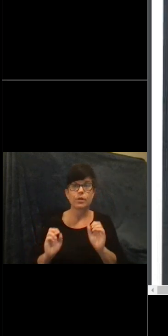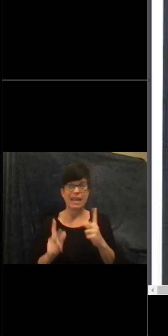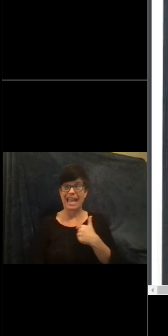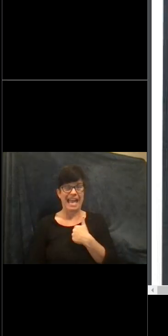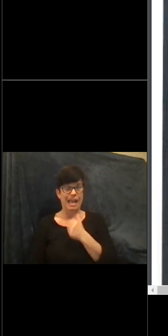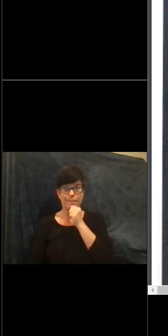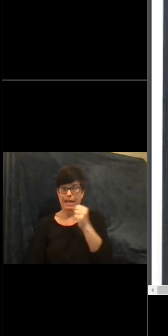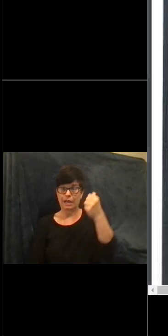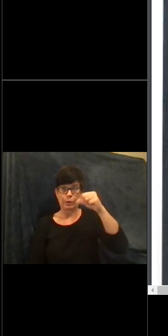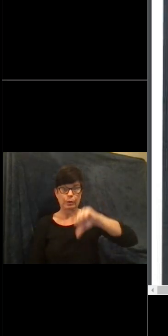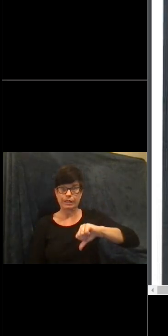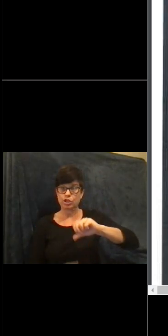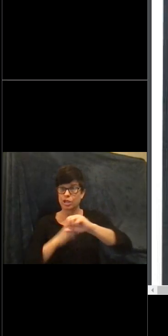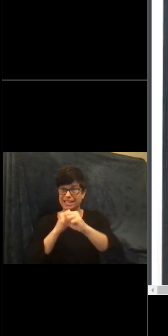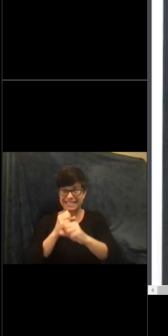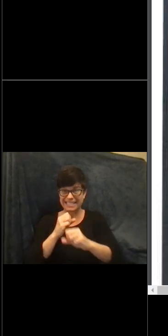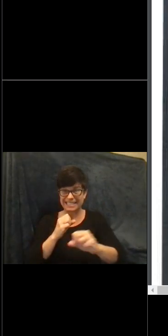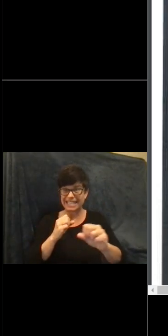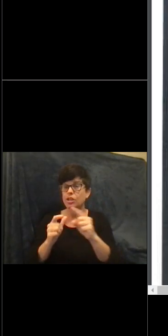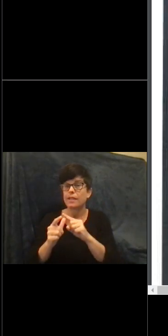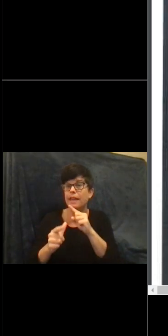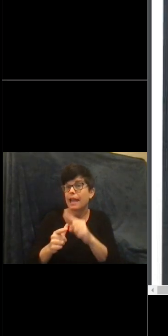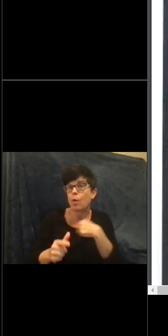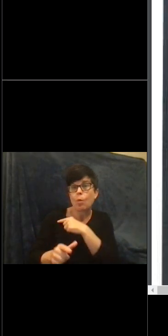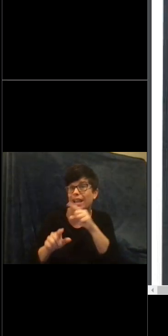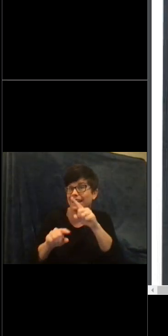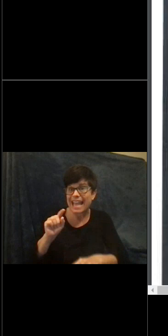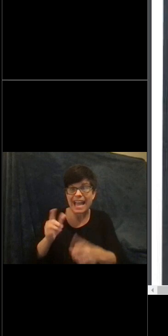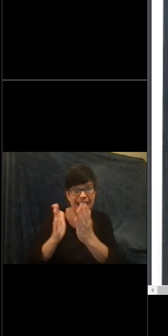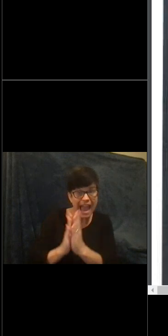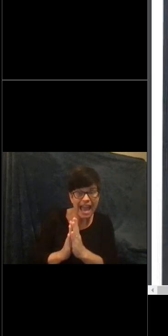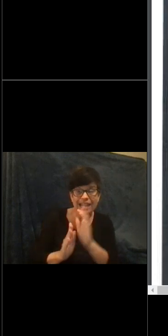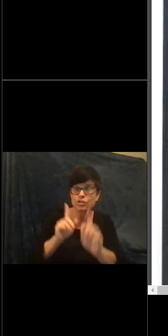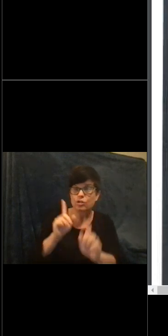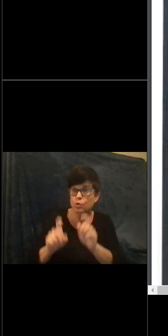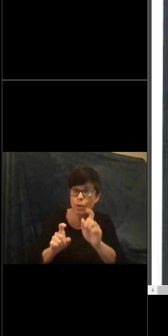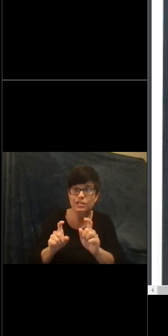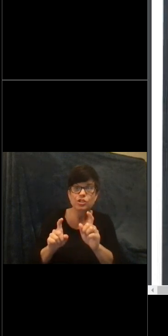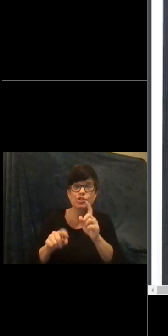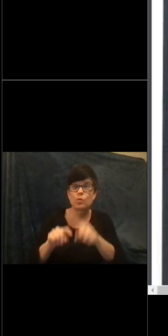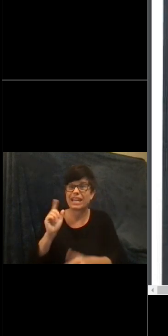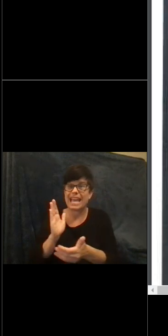I do, we'll never get to ask those questions. We'll never be able to attach anything as